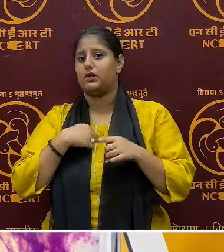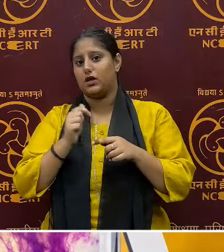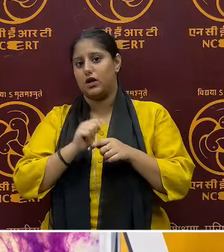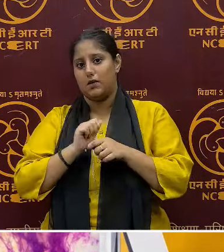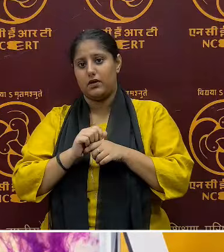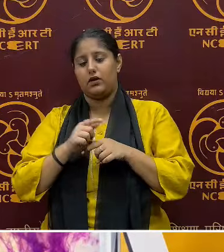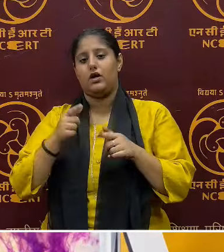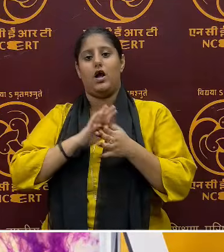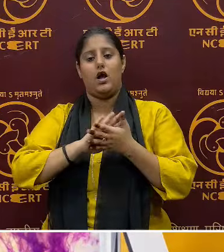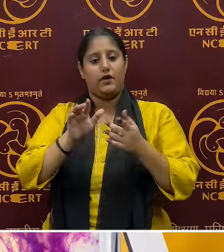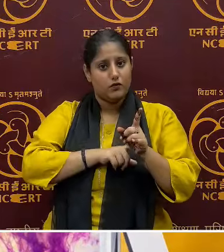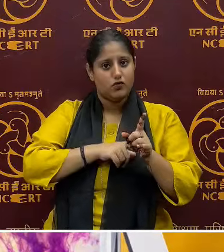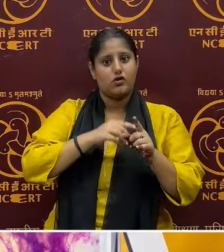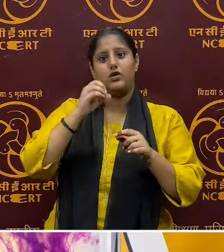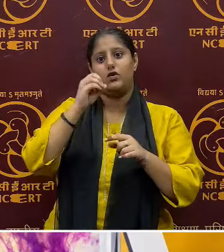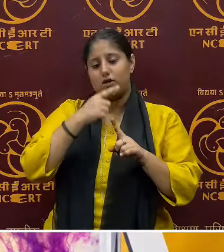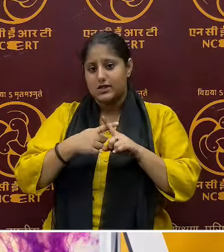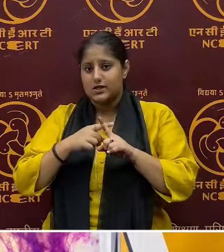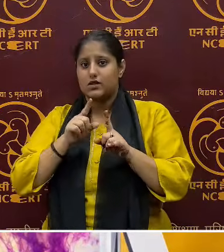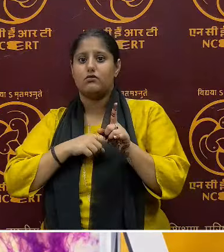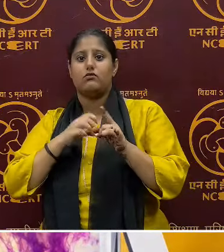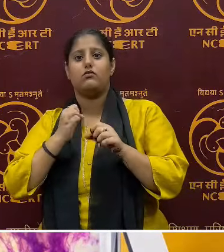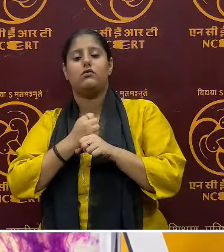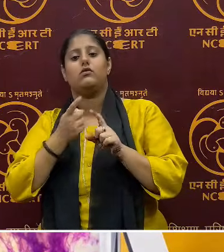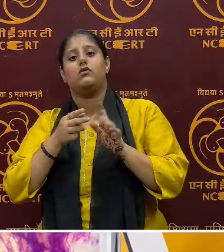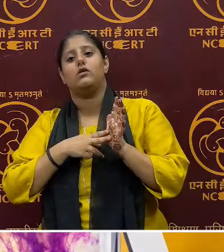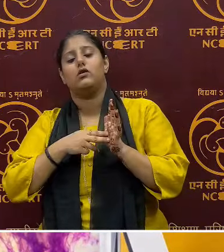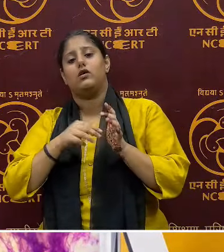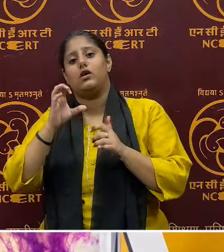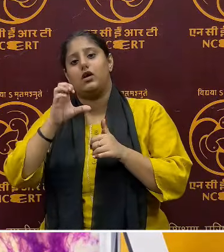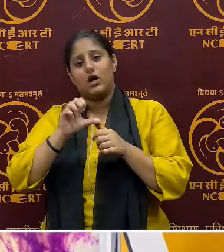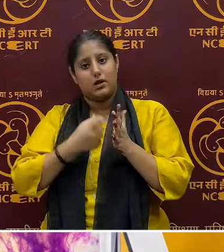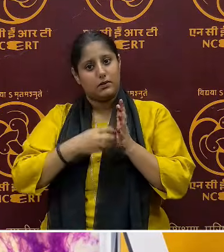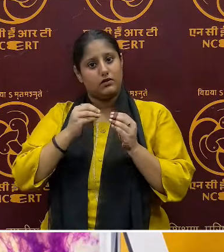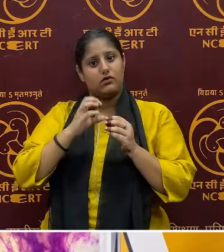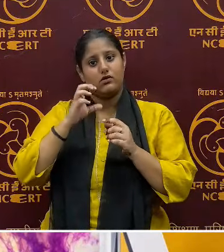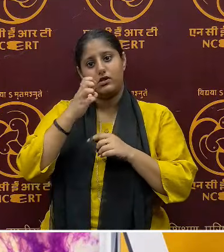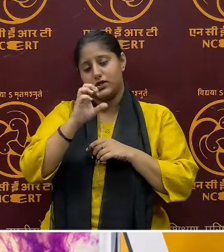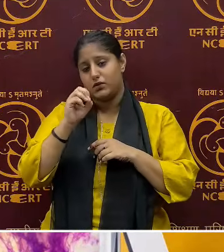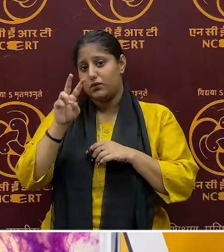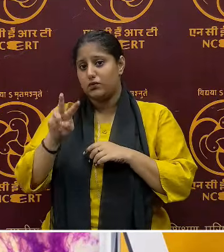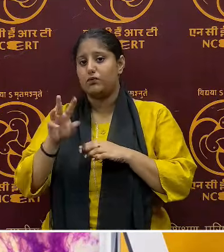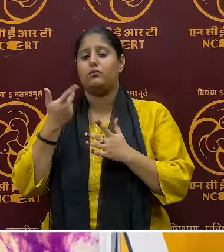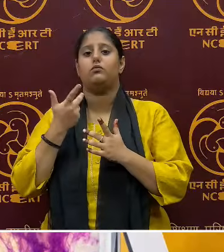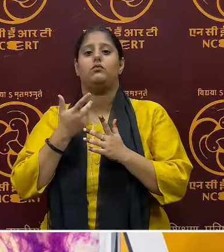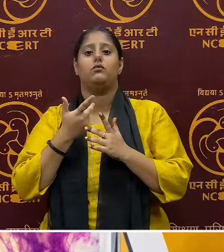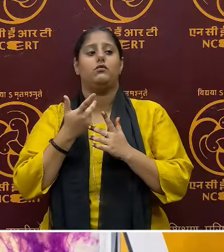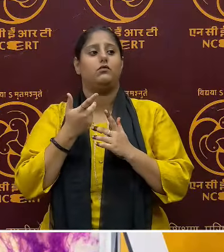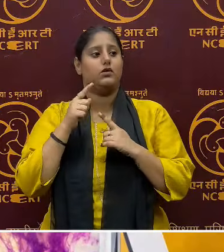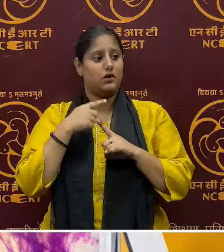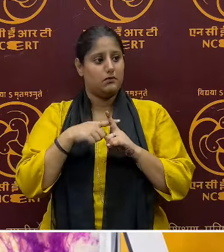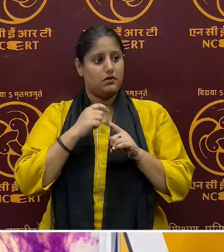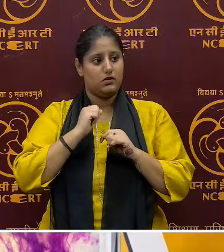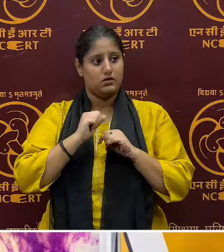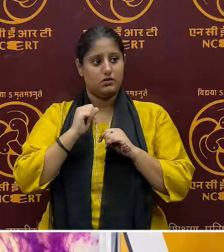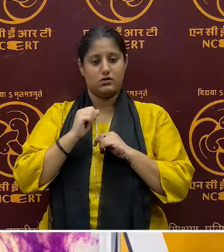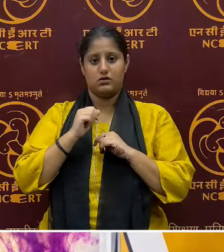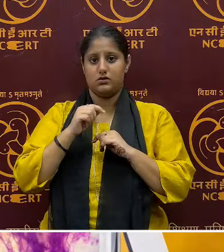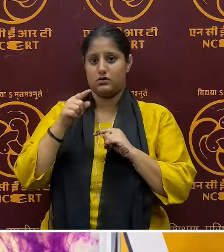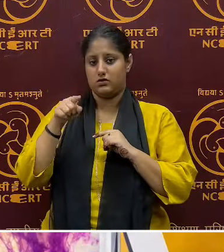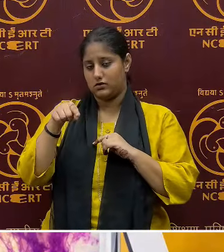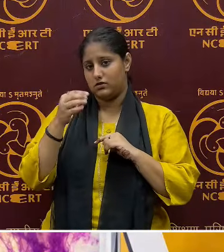hydrogen, oxygen, carbon and nitrogen. And non-metal applications have specific medicine and